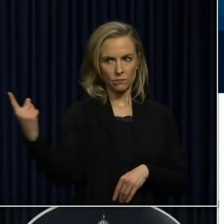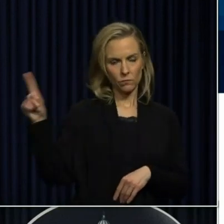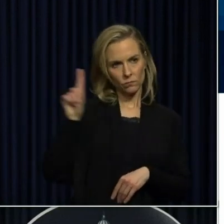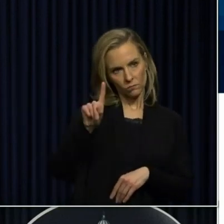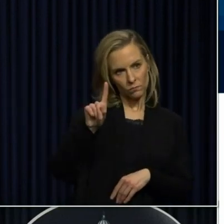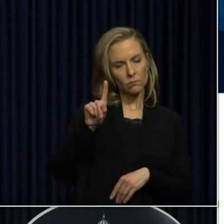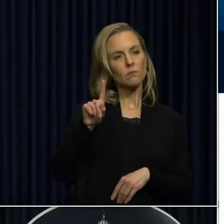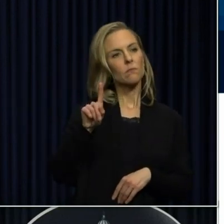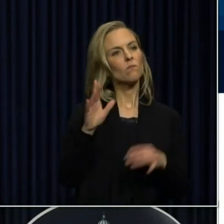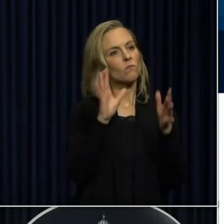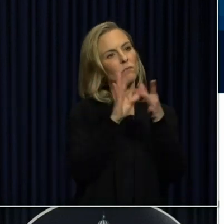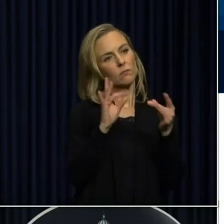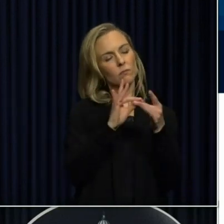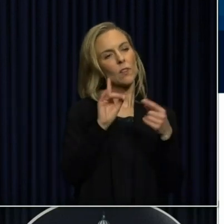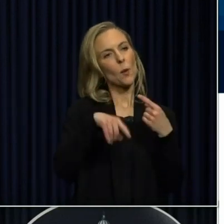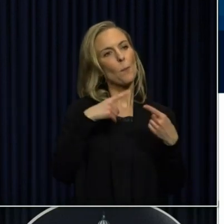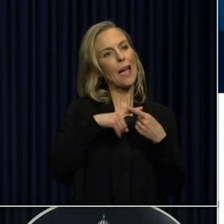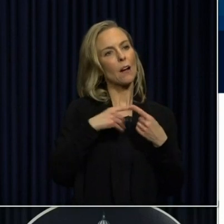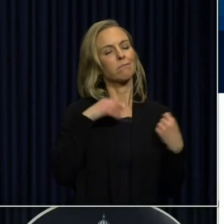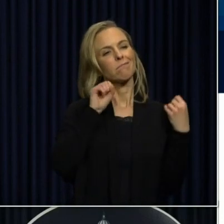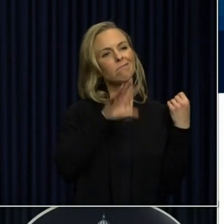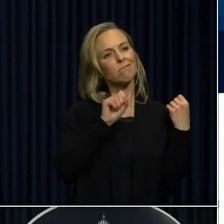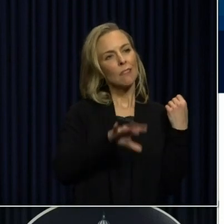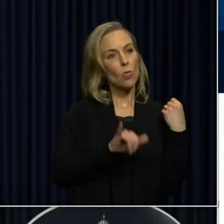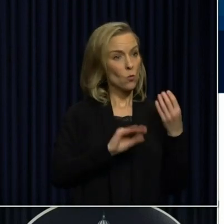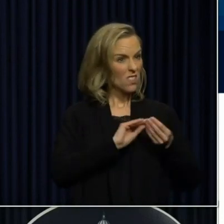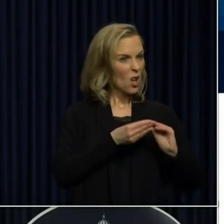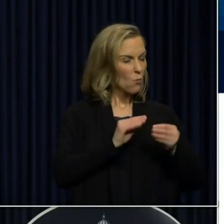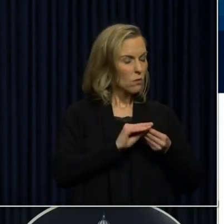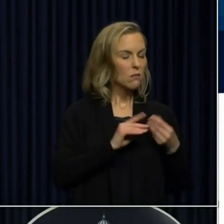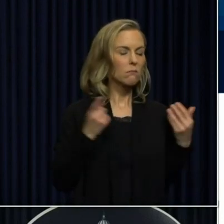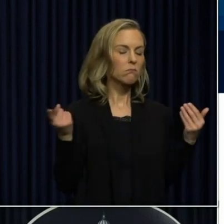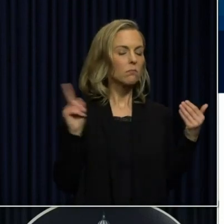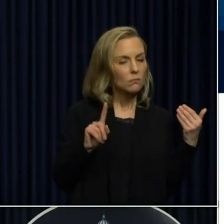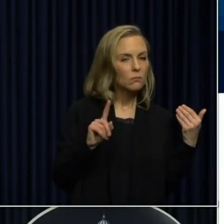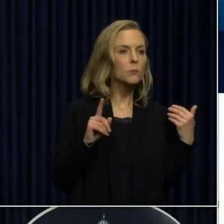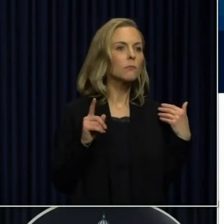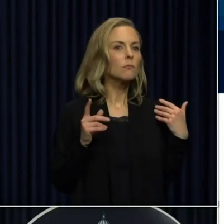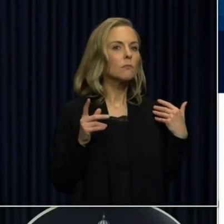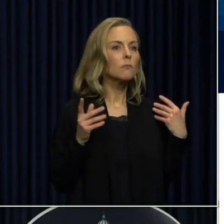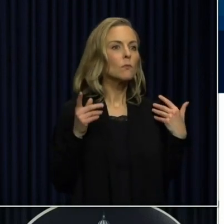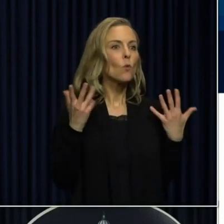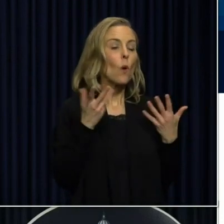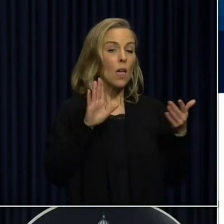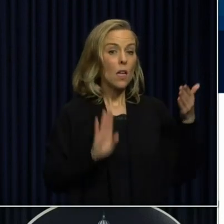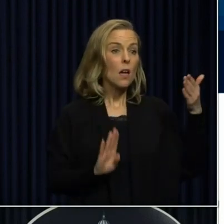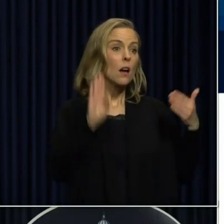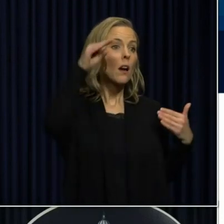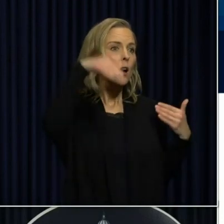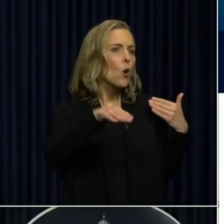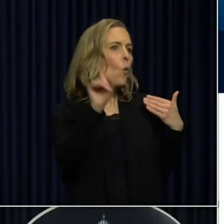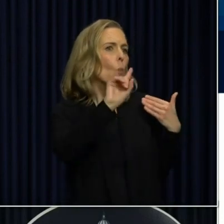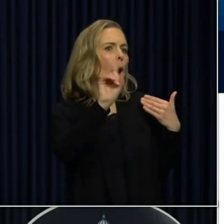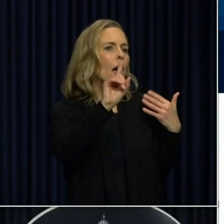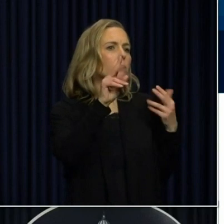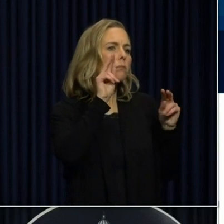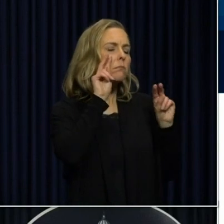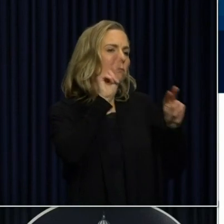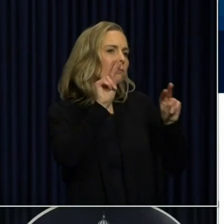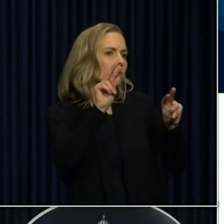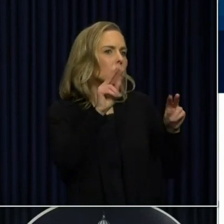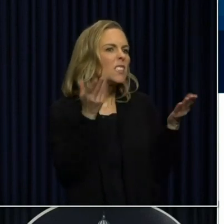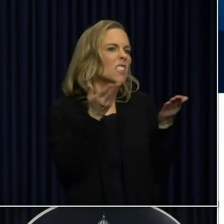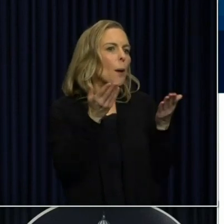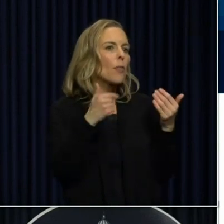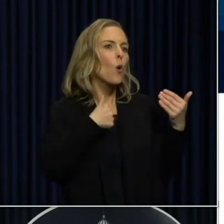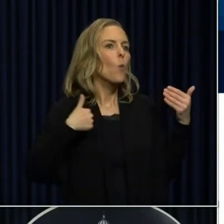his thoughts on today's number, obviously where we may be in the curve, and some of the steps